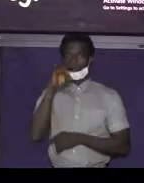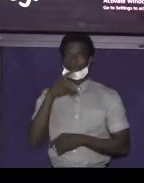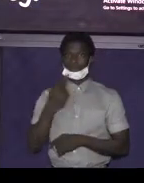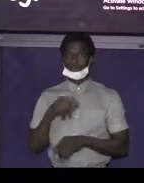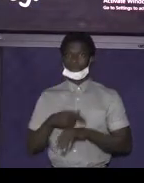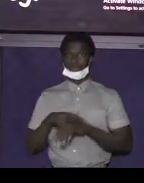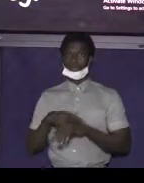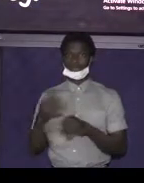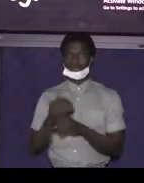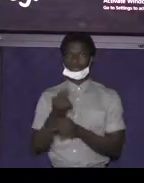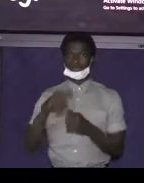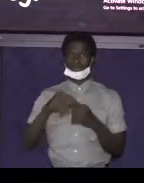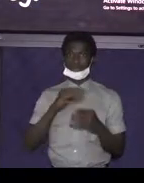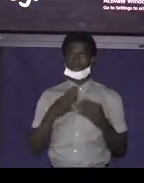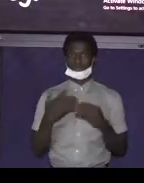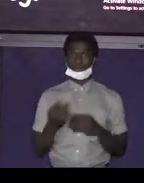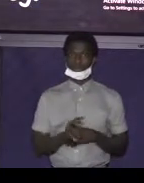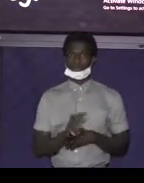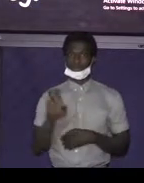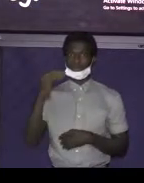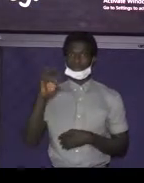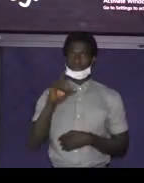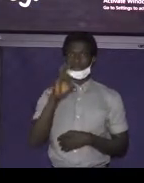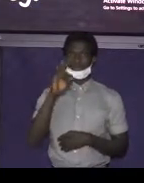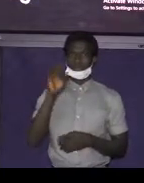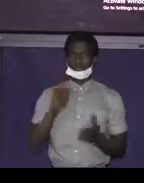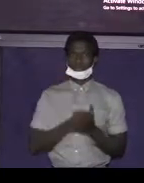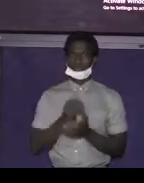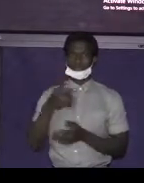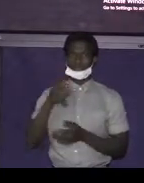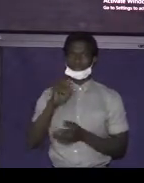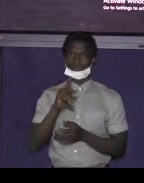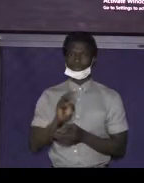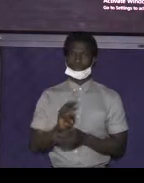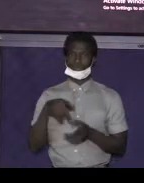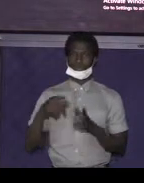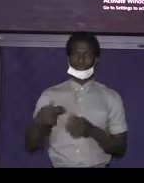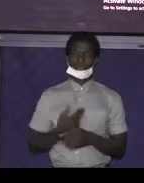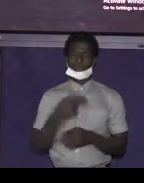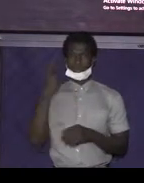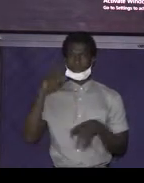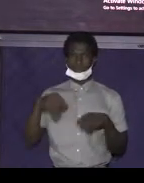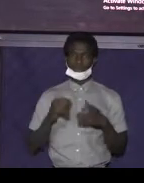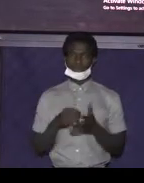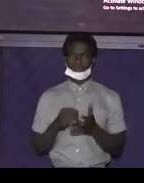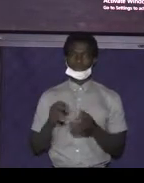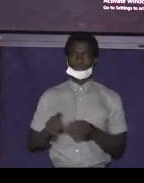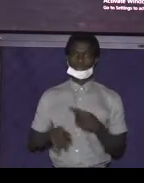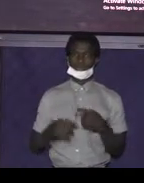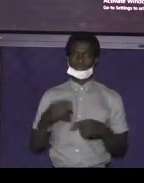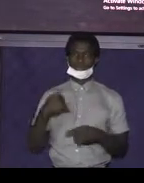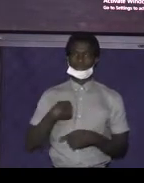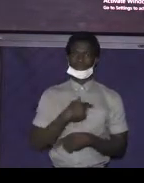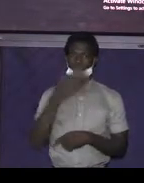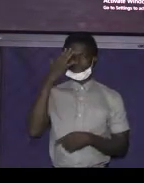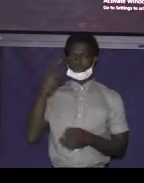the time taken to complete a journey of 1,200 kilometers. So let's see how it goes. Now, we know the distance traveled and the